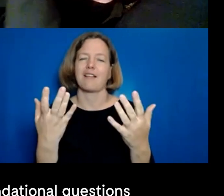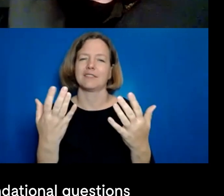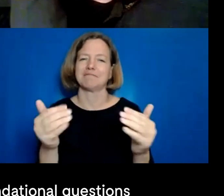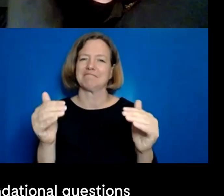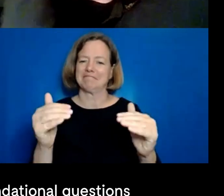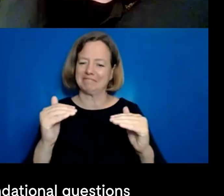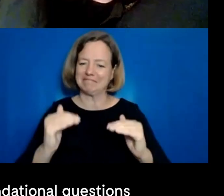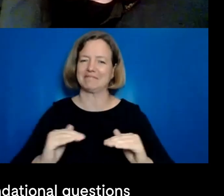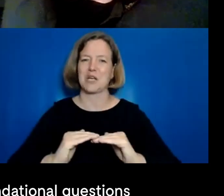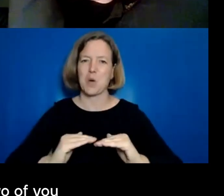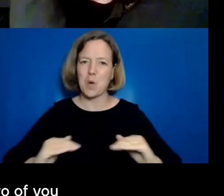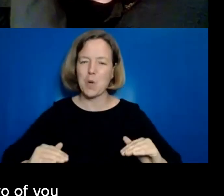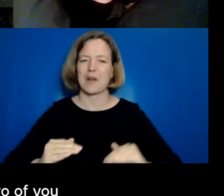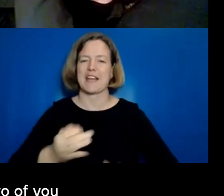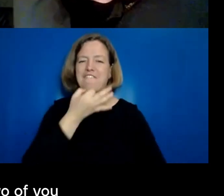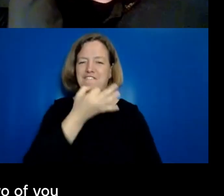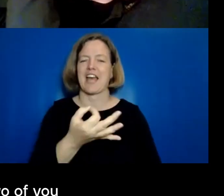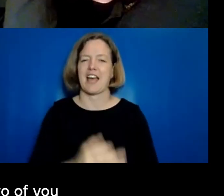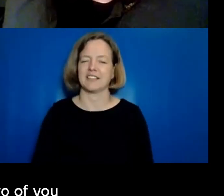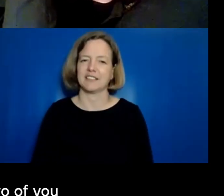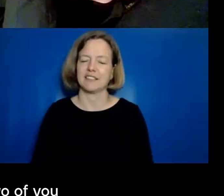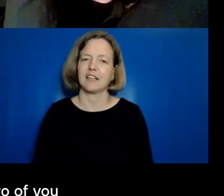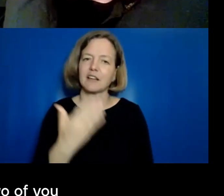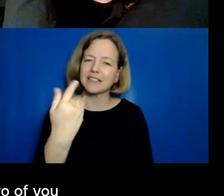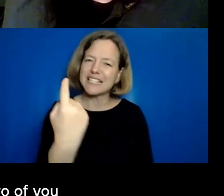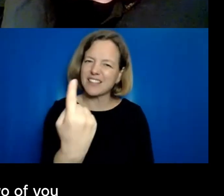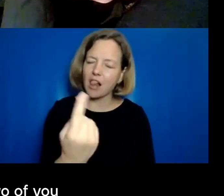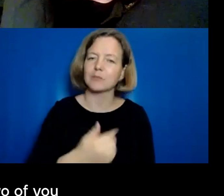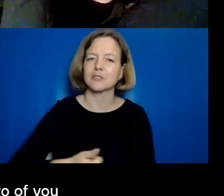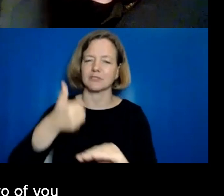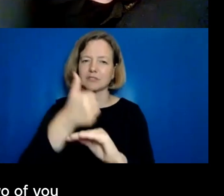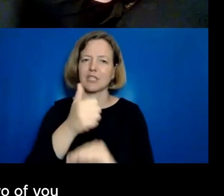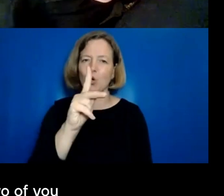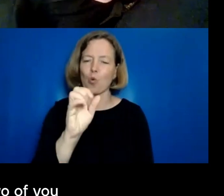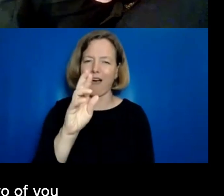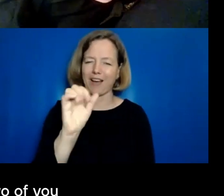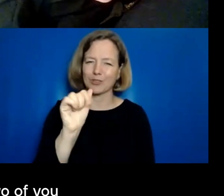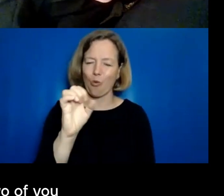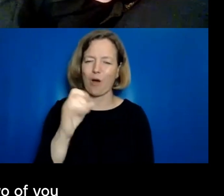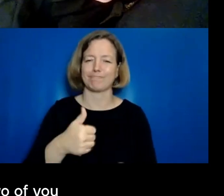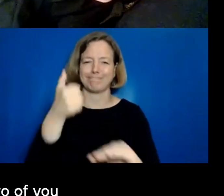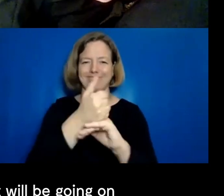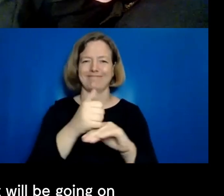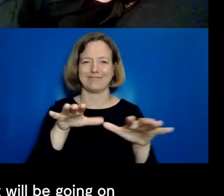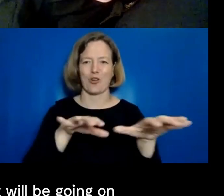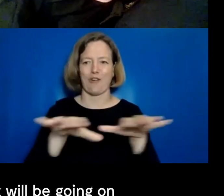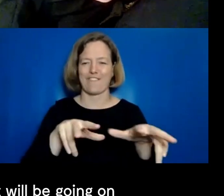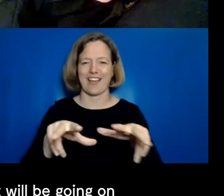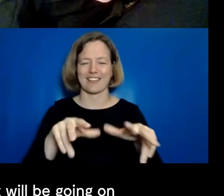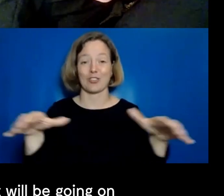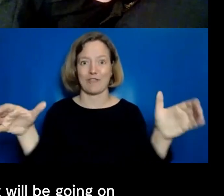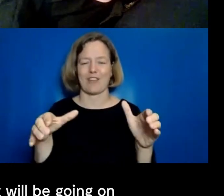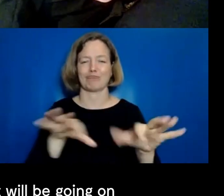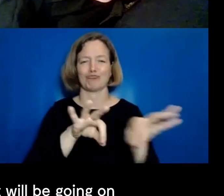your curatorial practice? So when the two of you were putting together the conference and the experience